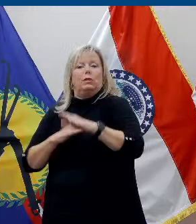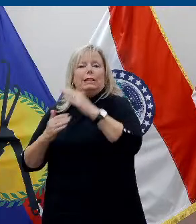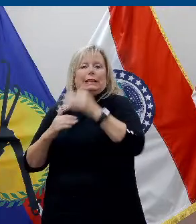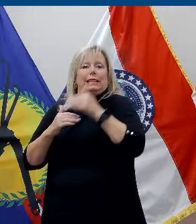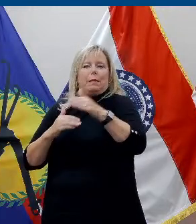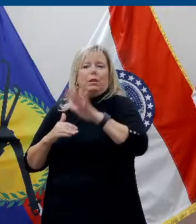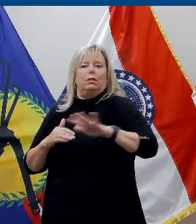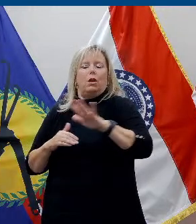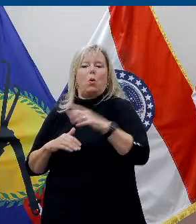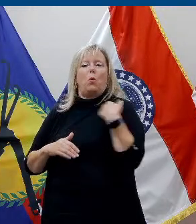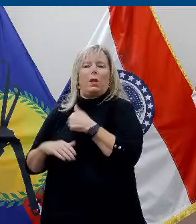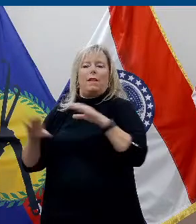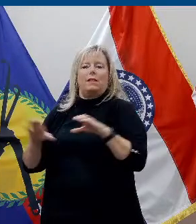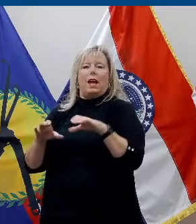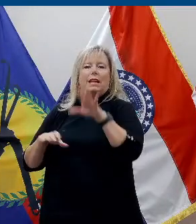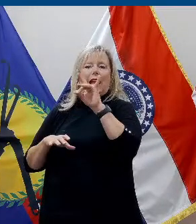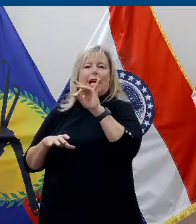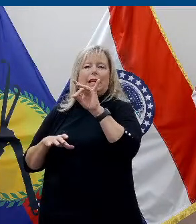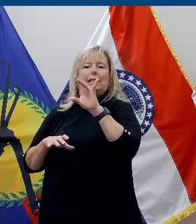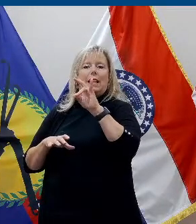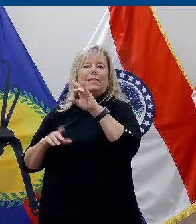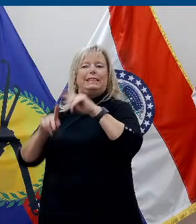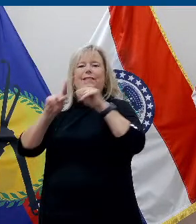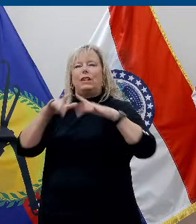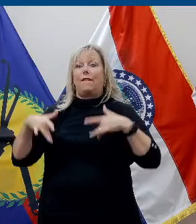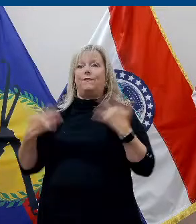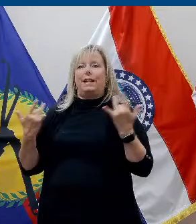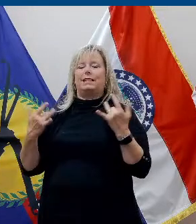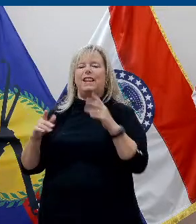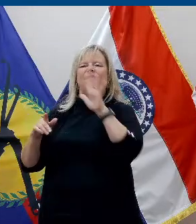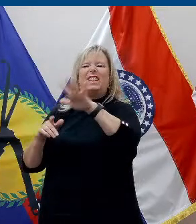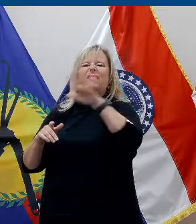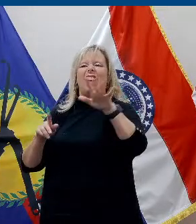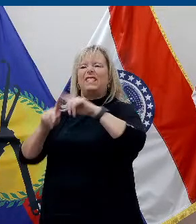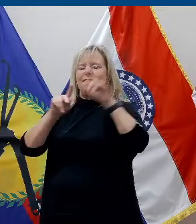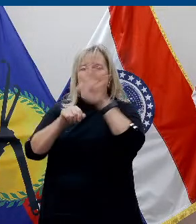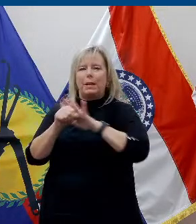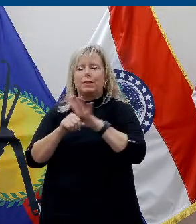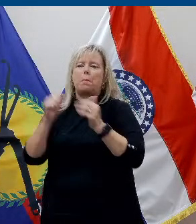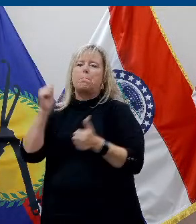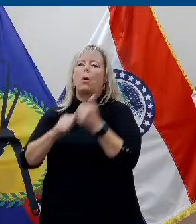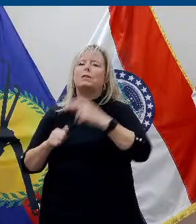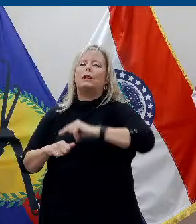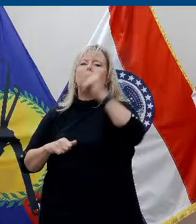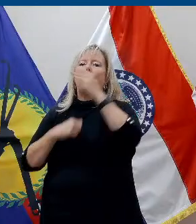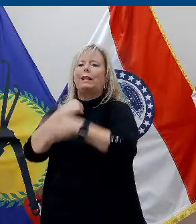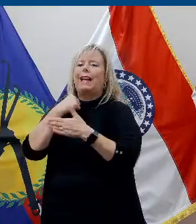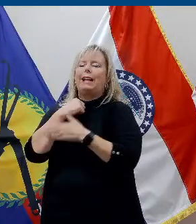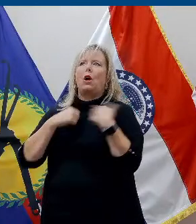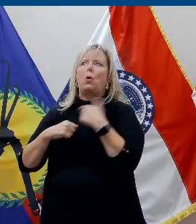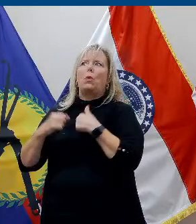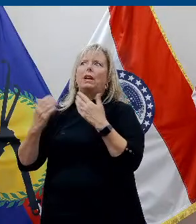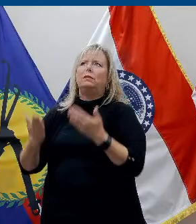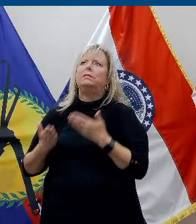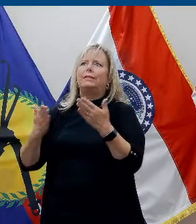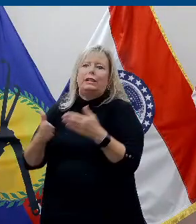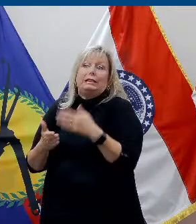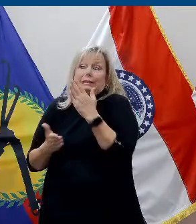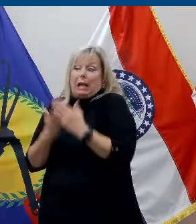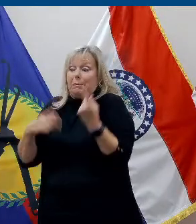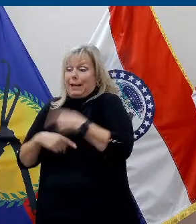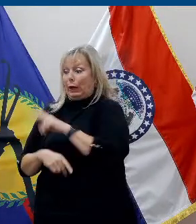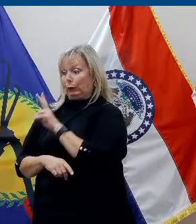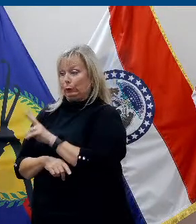over 87 events at 55 different locations, clustered predominantly in our North County area. We have delivered as few as 2 or as